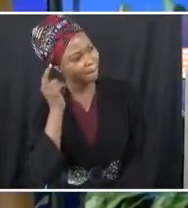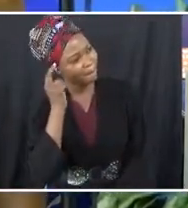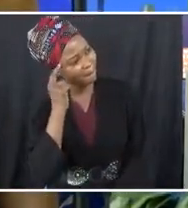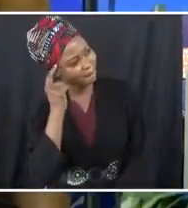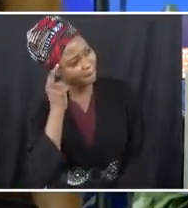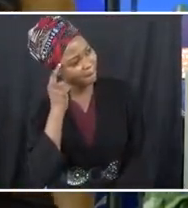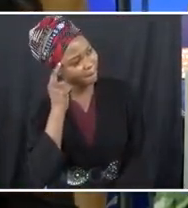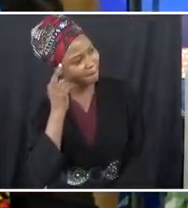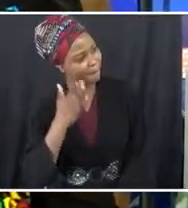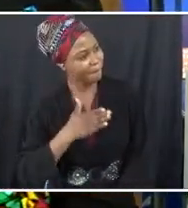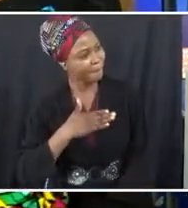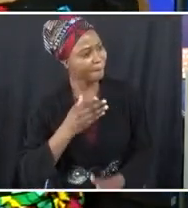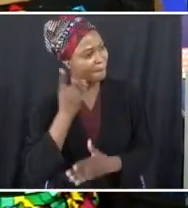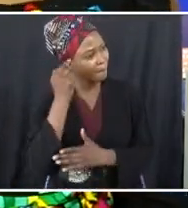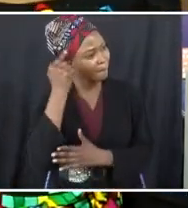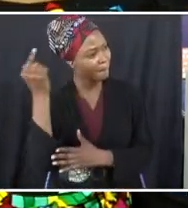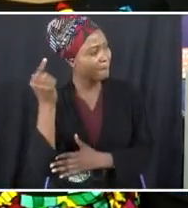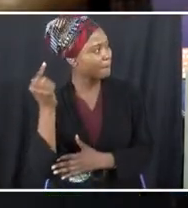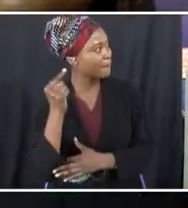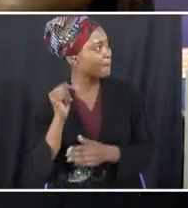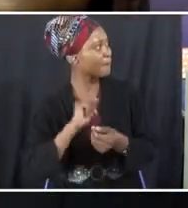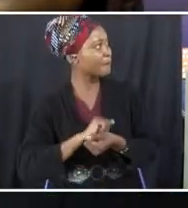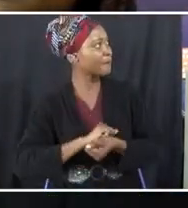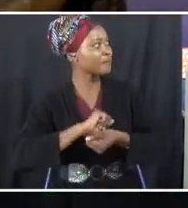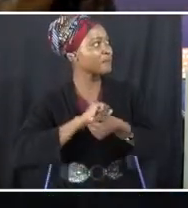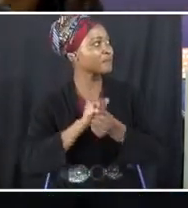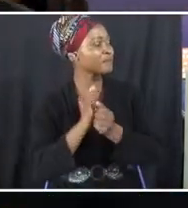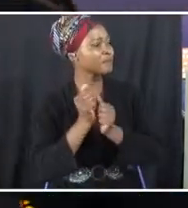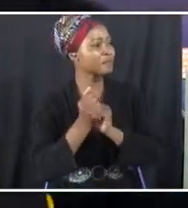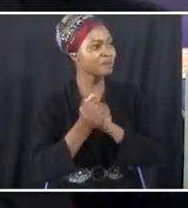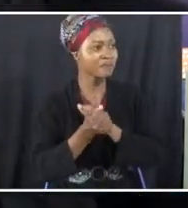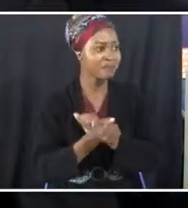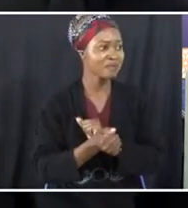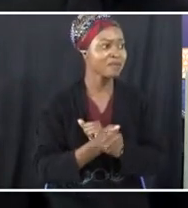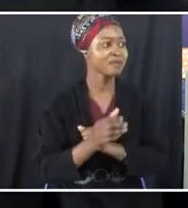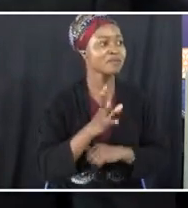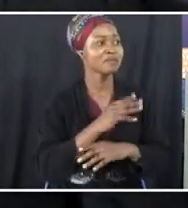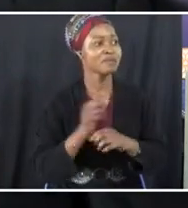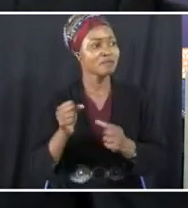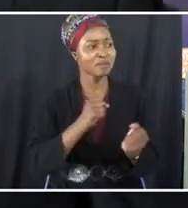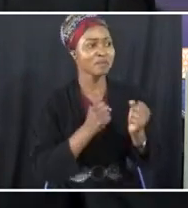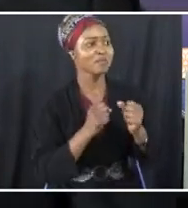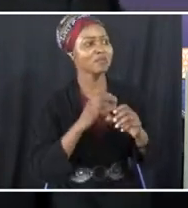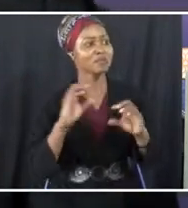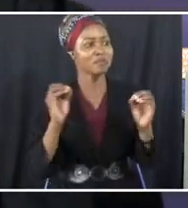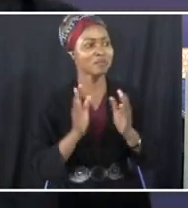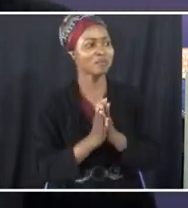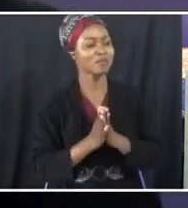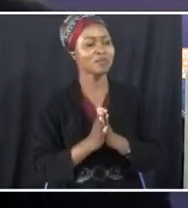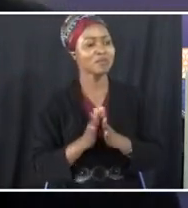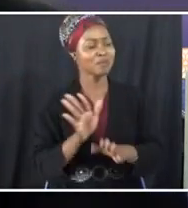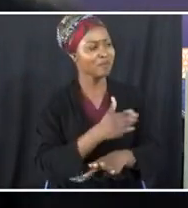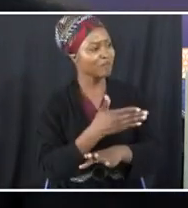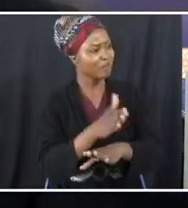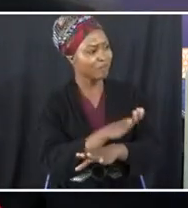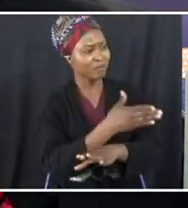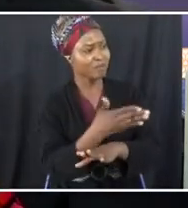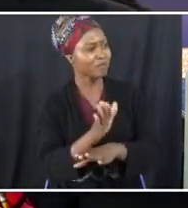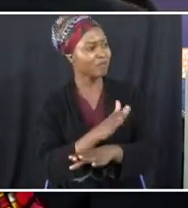And then methought my dream was changed, the streets no